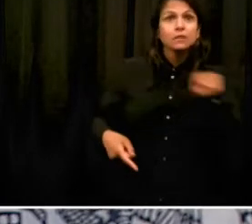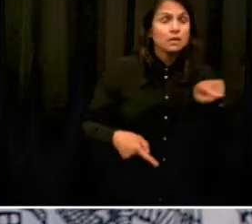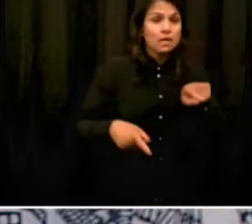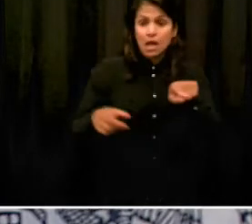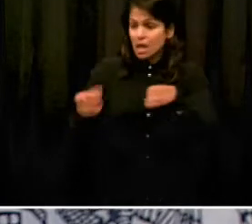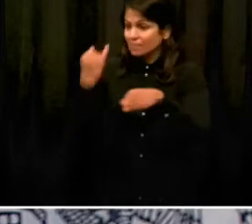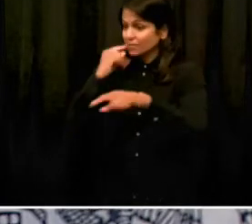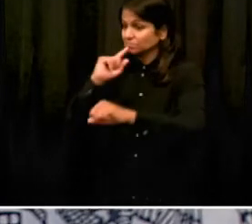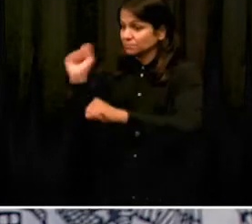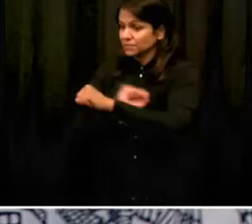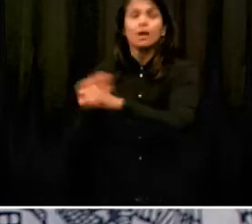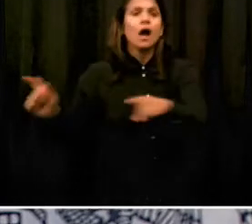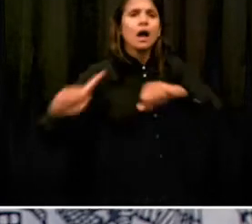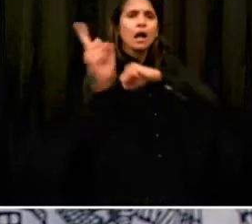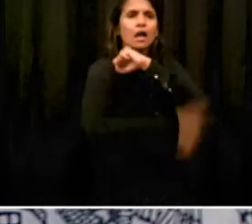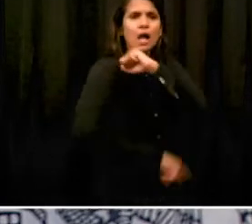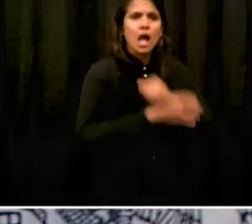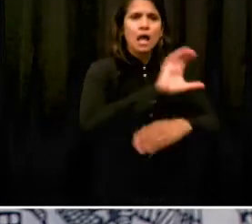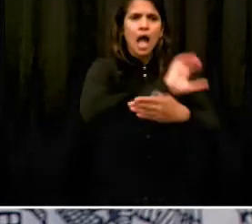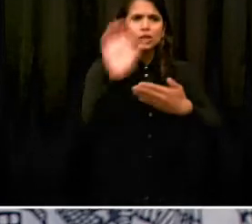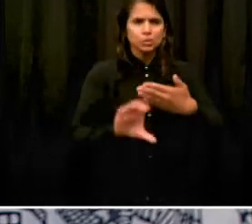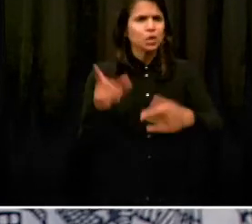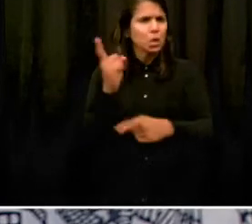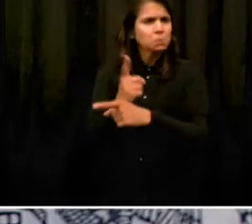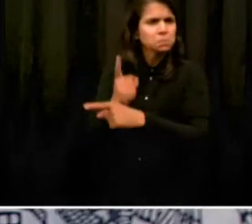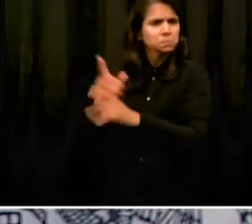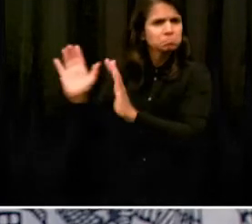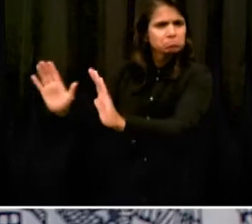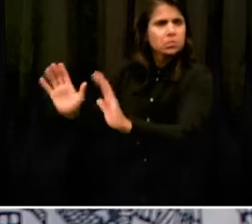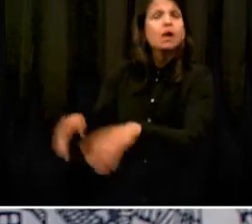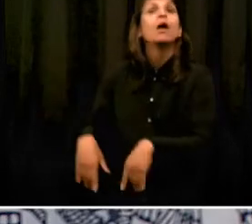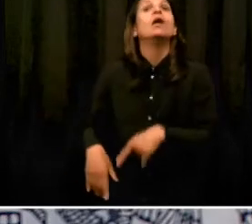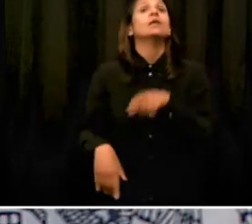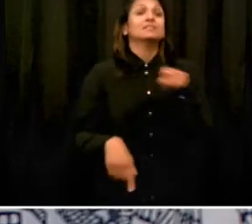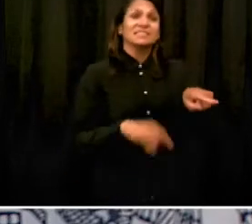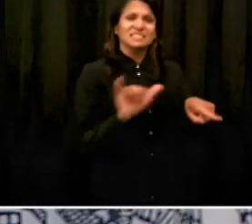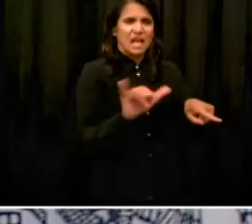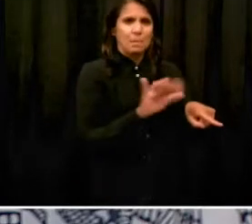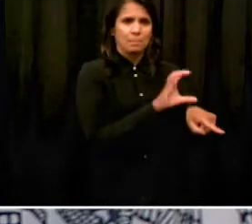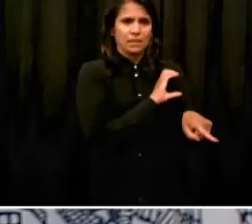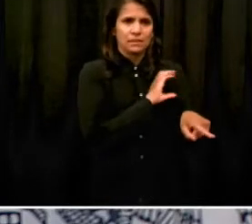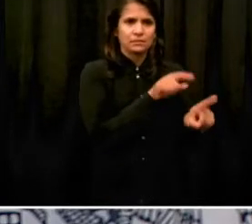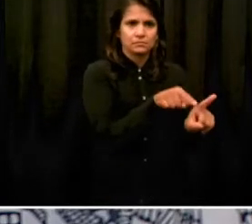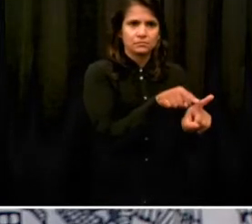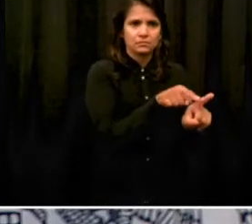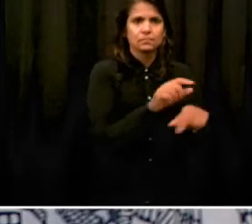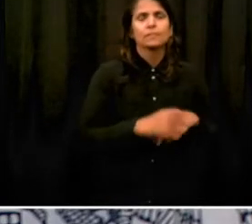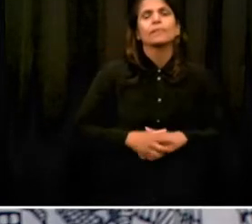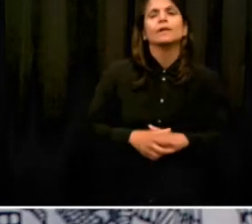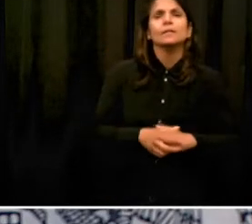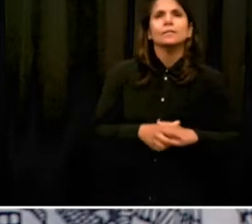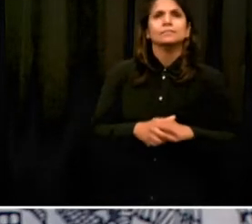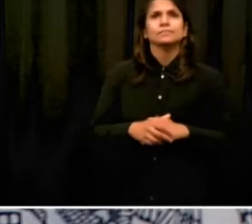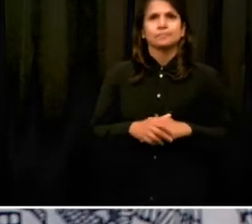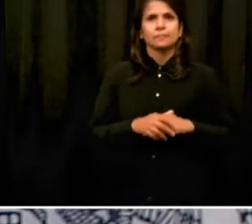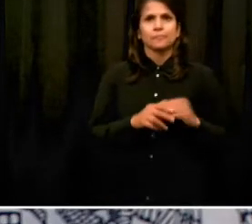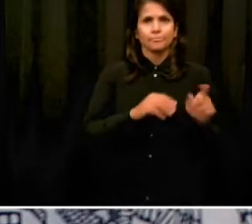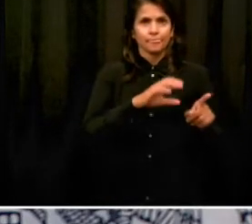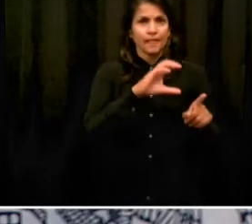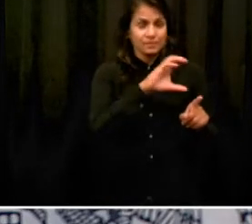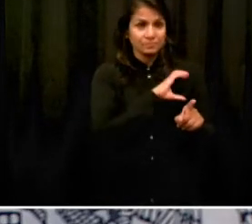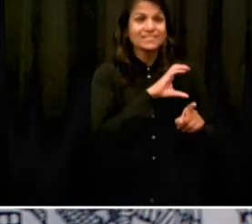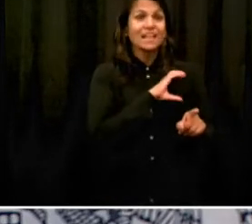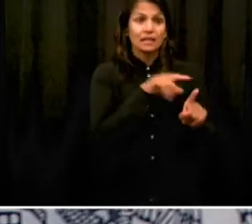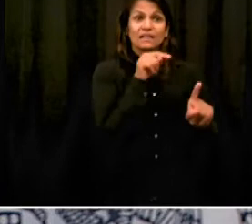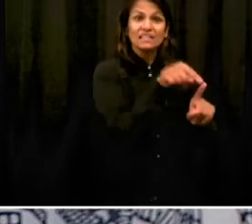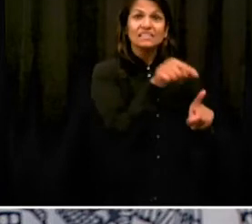work to make sure we have the best possible police force and address issues internally before they turn into any bigger problem. But I think